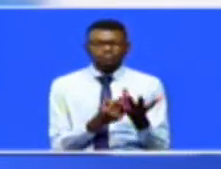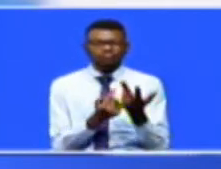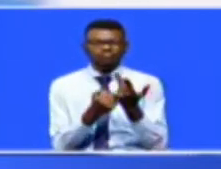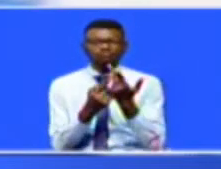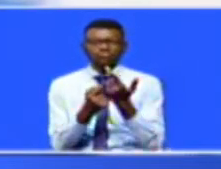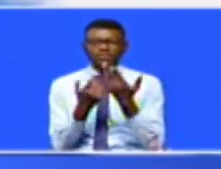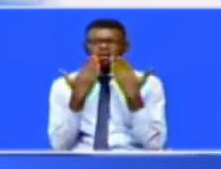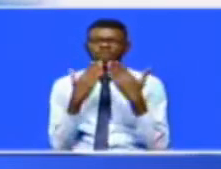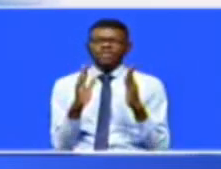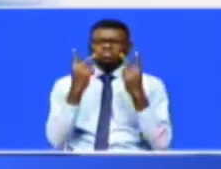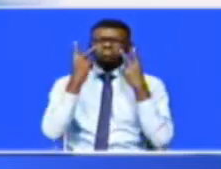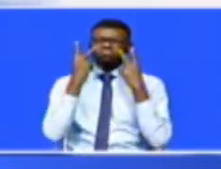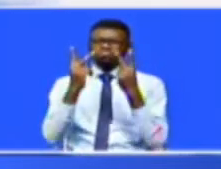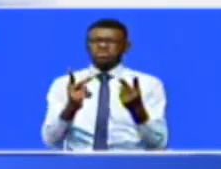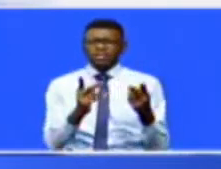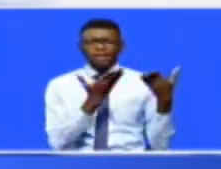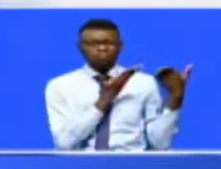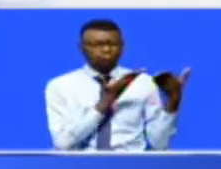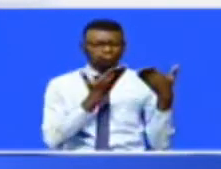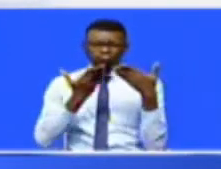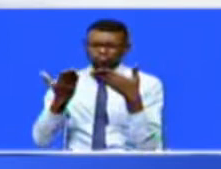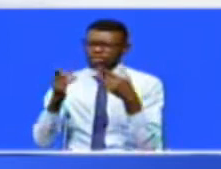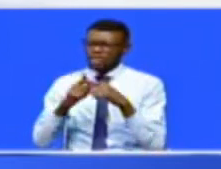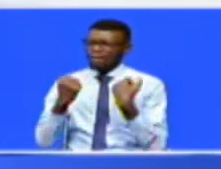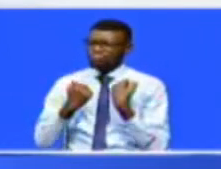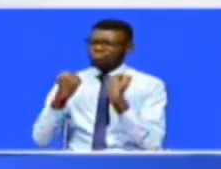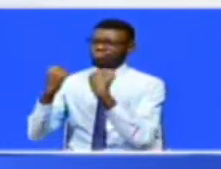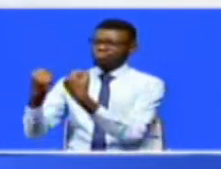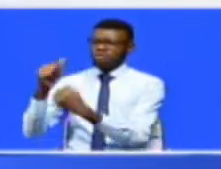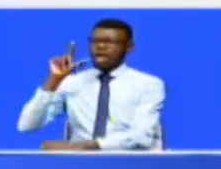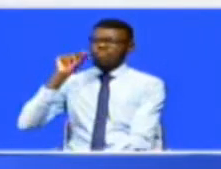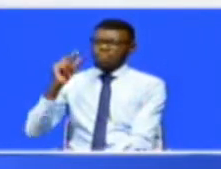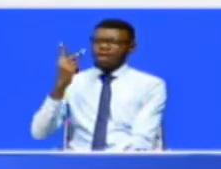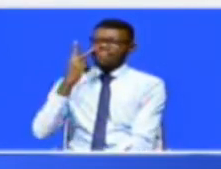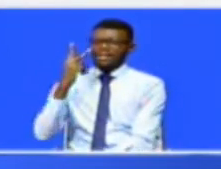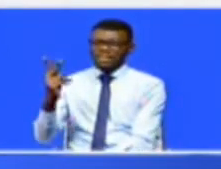the cost of importing and transportation from Mombasa, and we realized